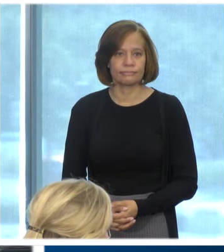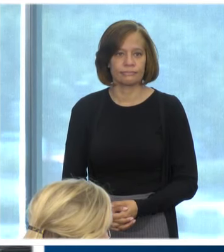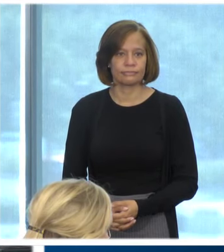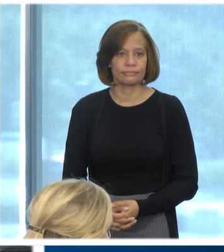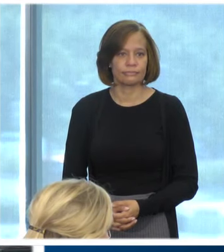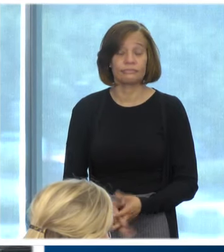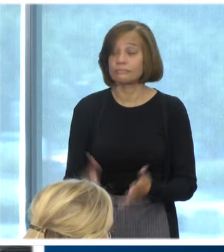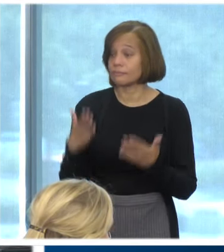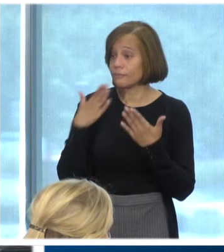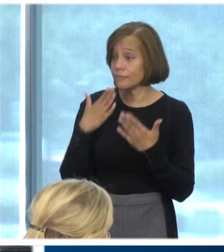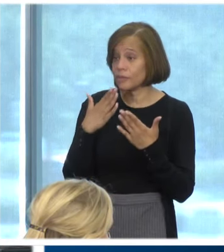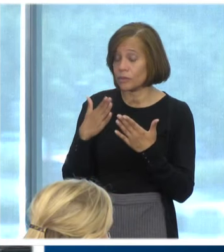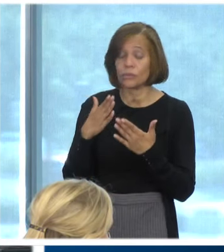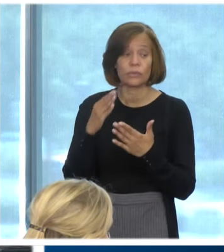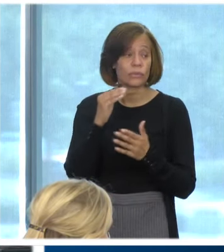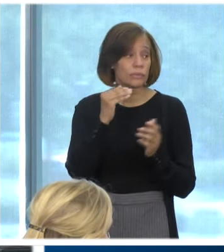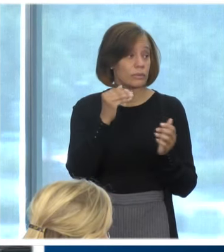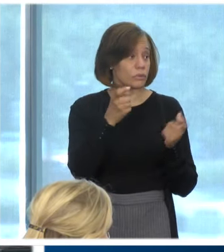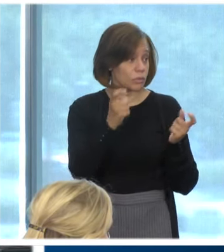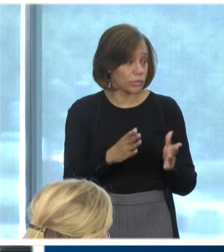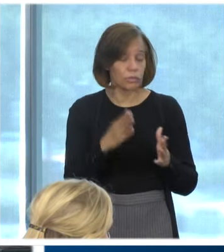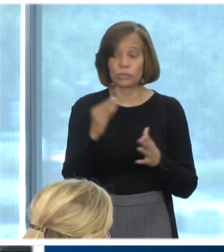Thank you, Director and Mayor.